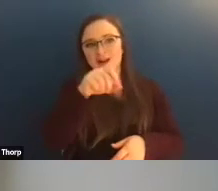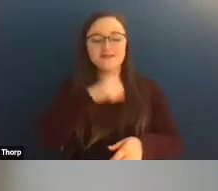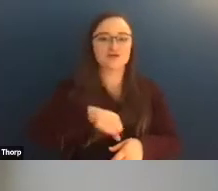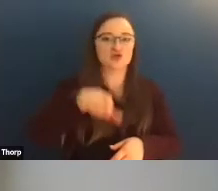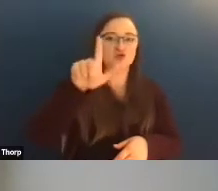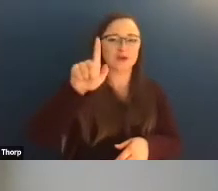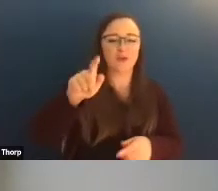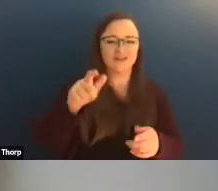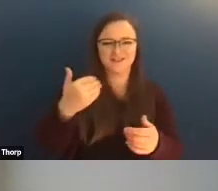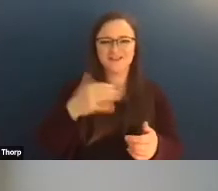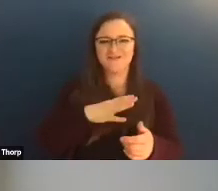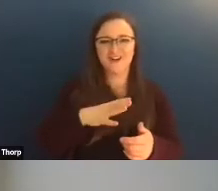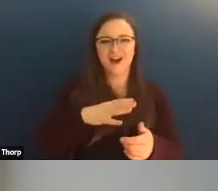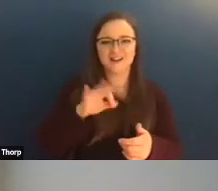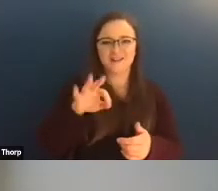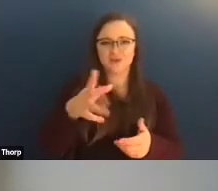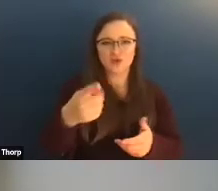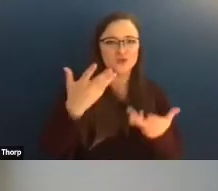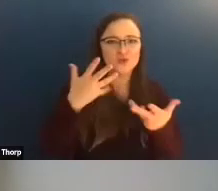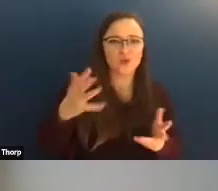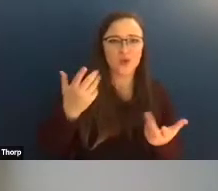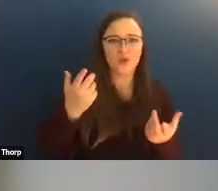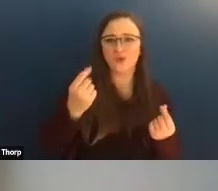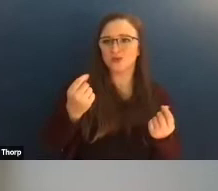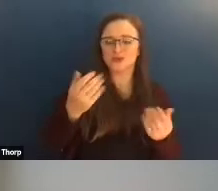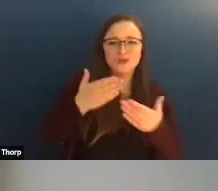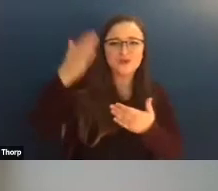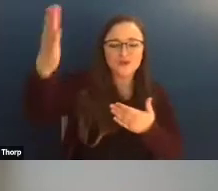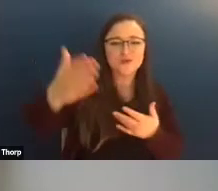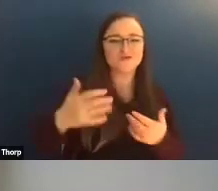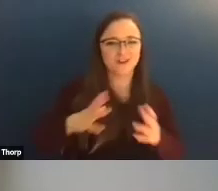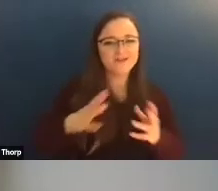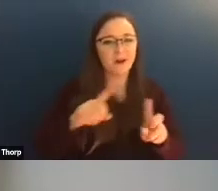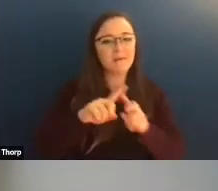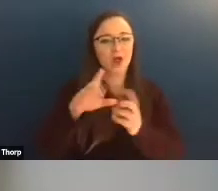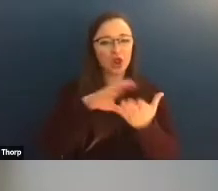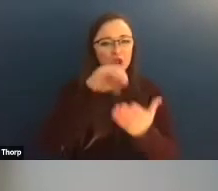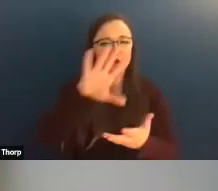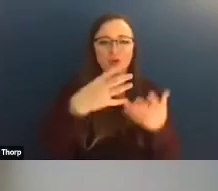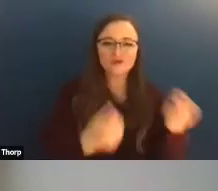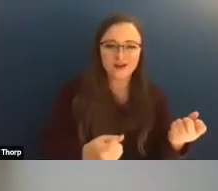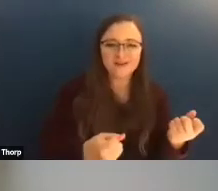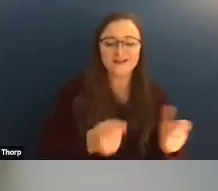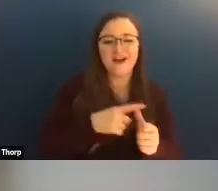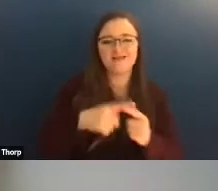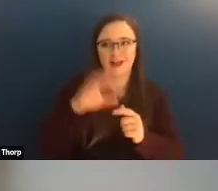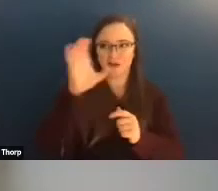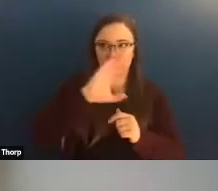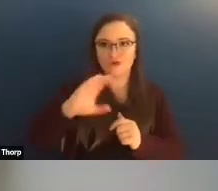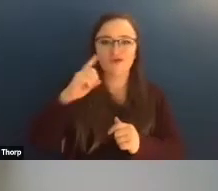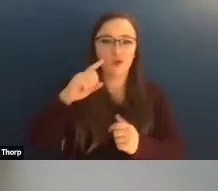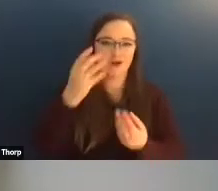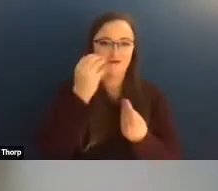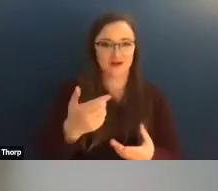is to know what your strengths are and kind of just get the most information that you can. So for me, I knew I wanted to be a healthcare